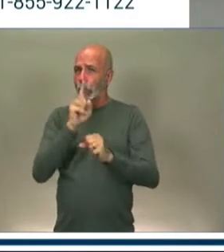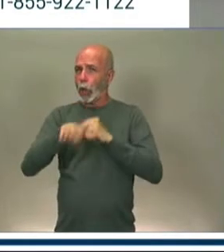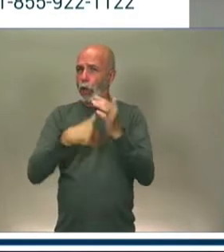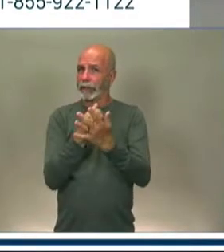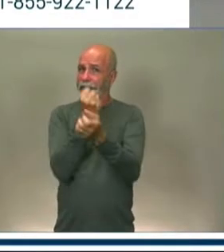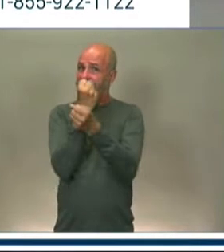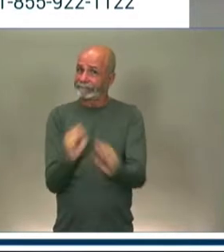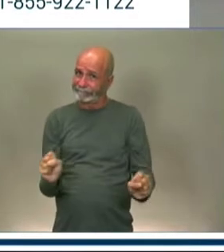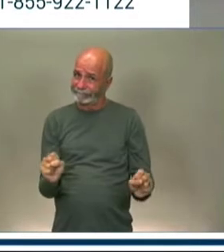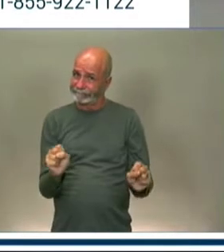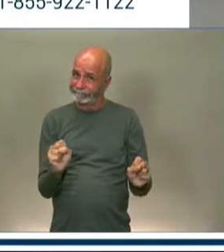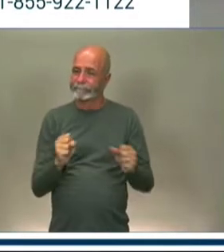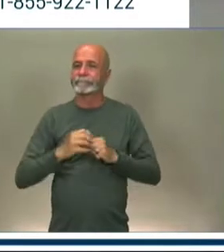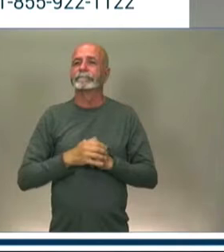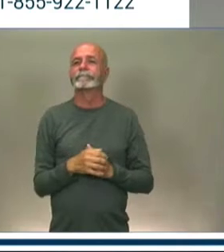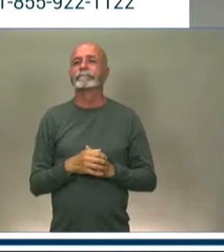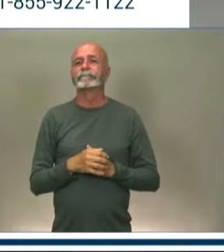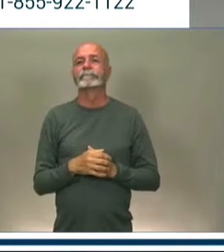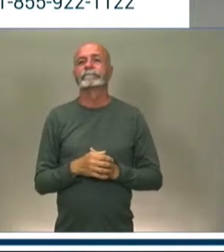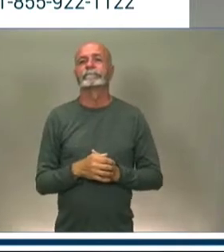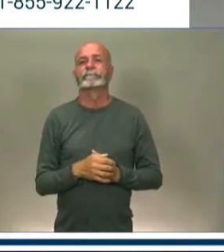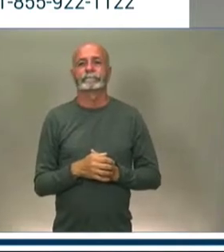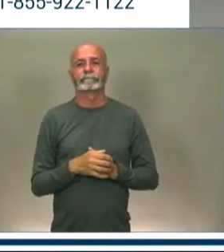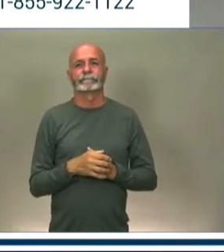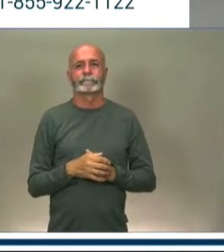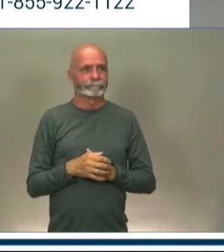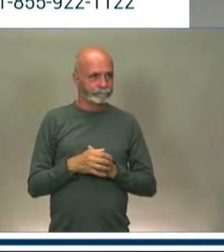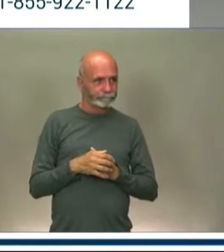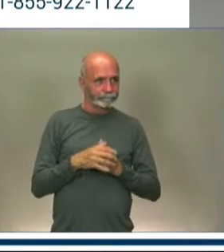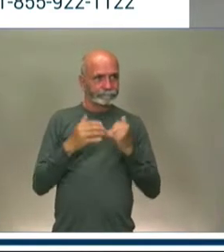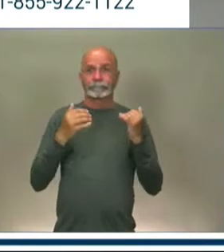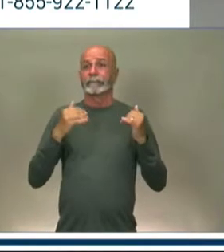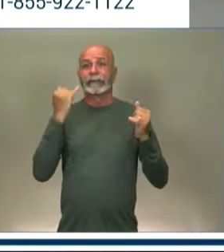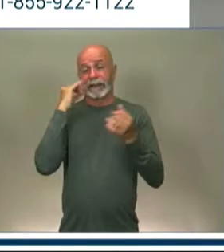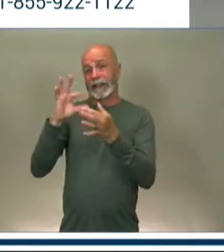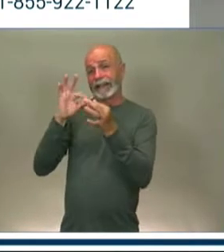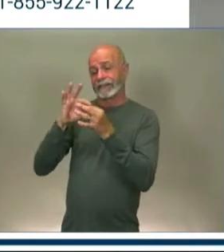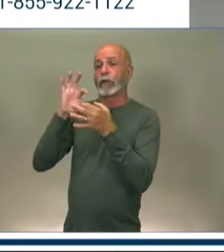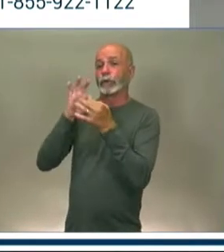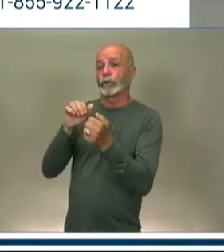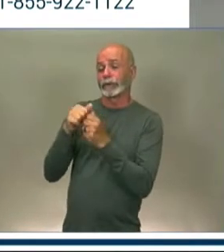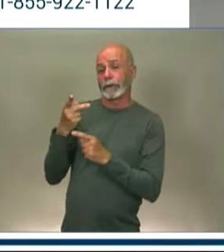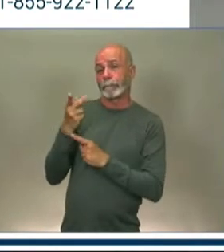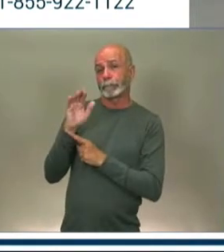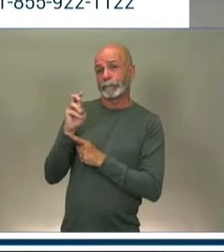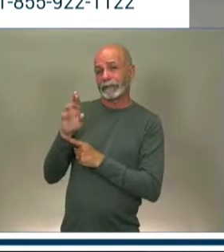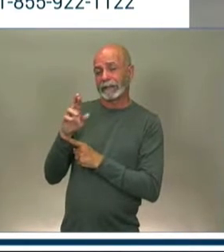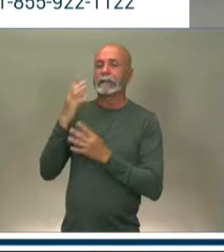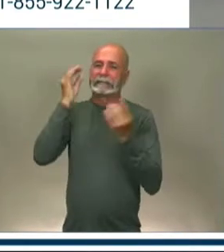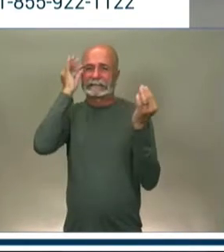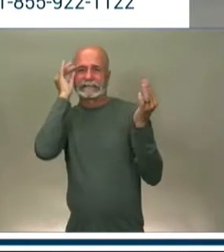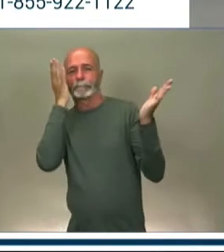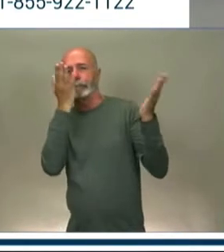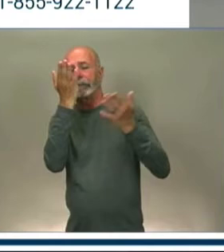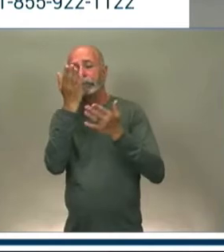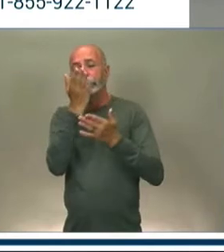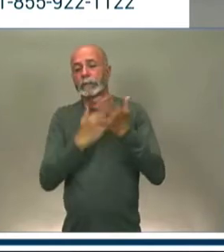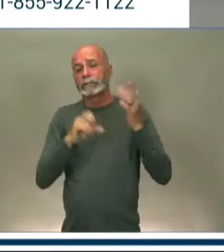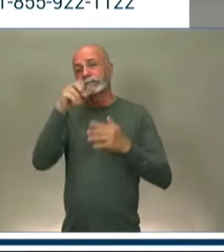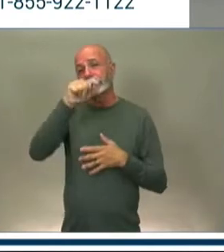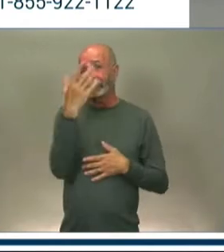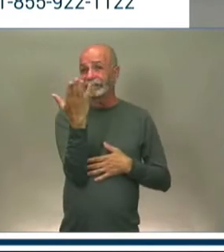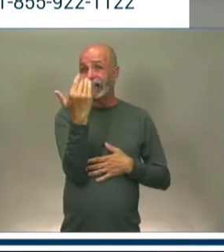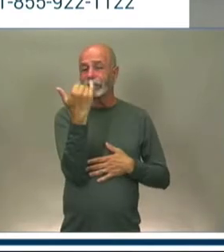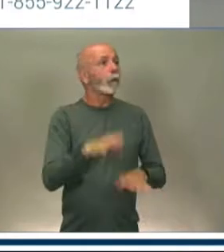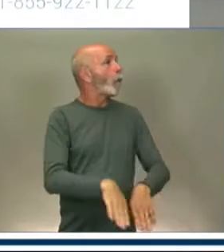As the Premier noted, we are now targeting September 15th for the final phase of our reopening plan. By then, we expect to meet